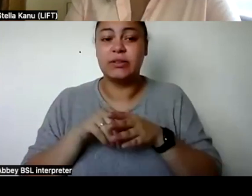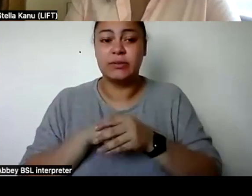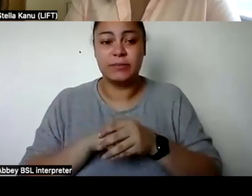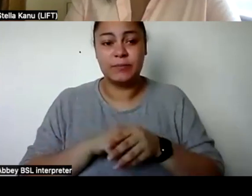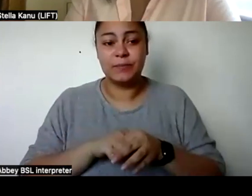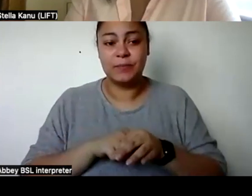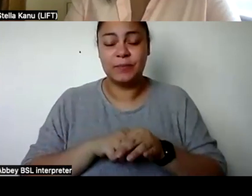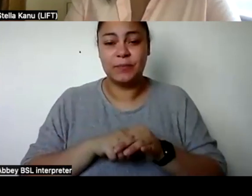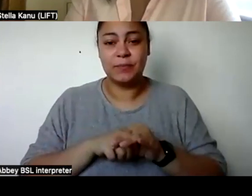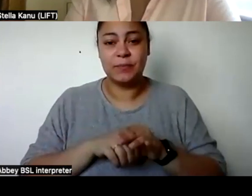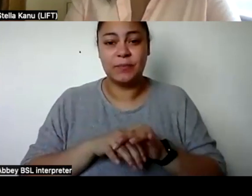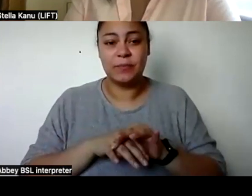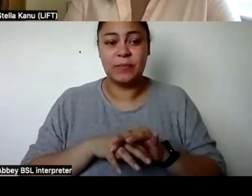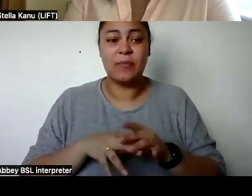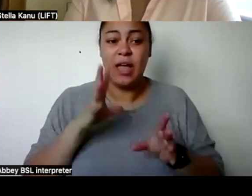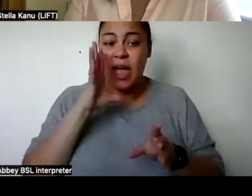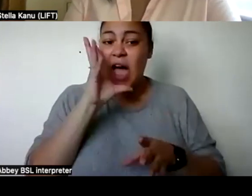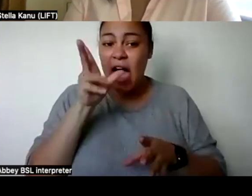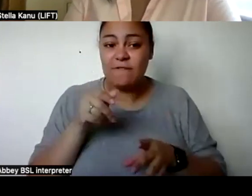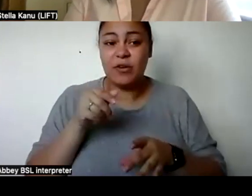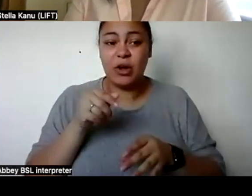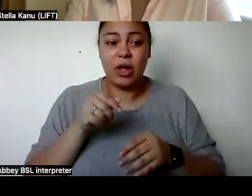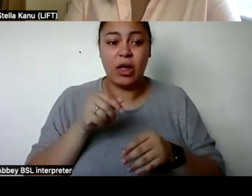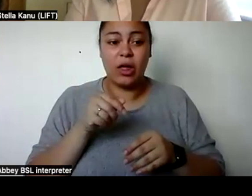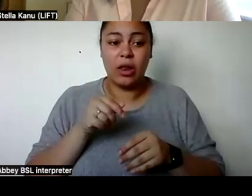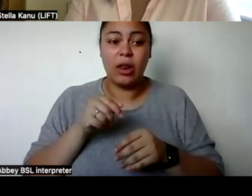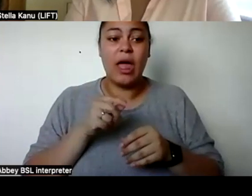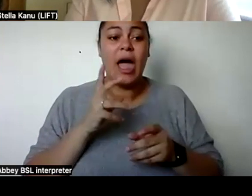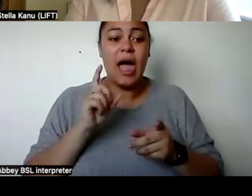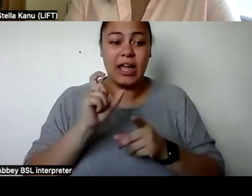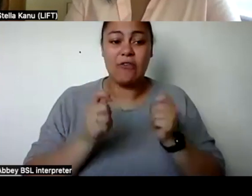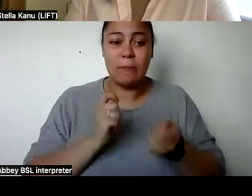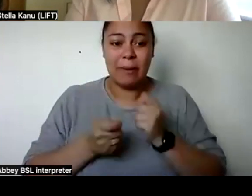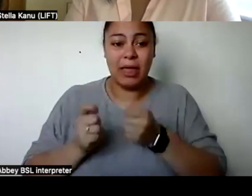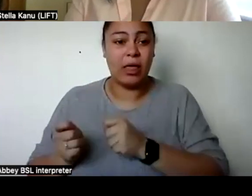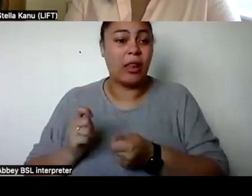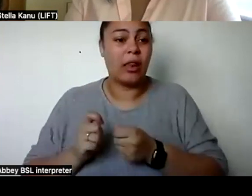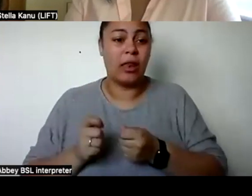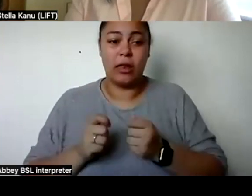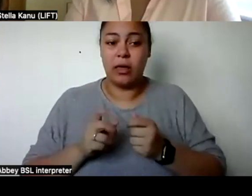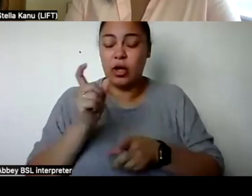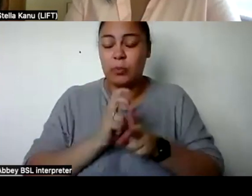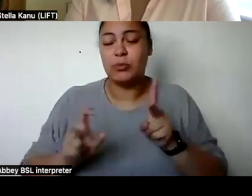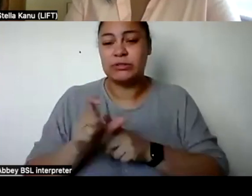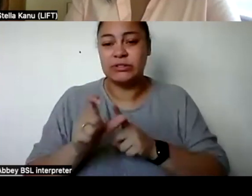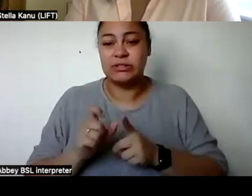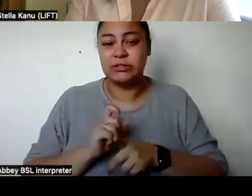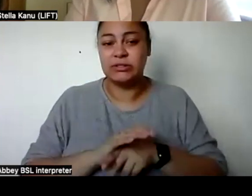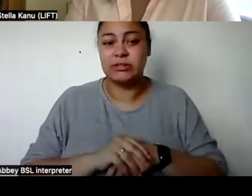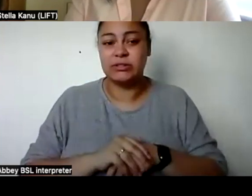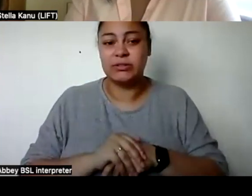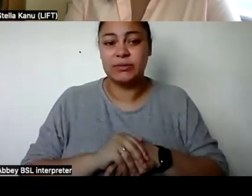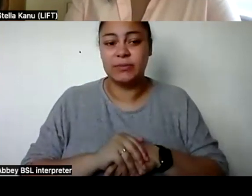with African, Caribbean and Indian communities, and Kathy Waller's was with disabled people, and particularly people with